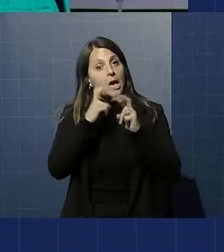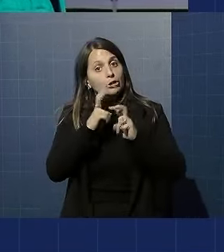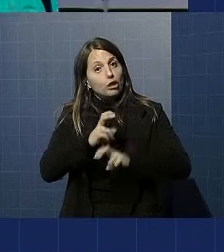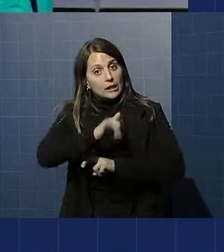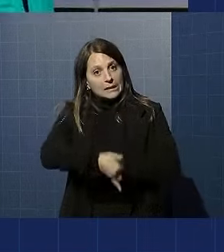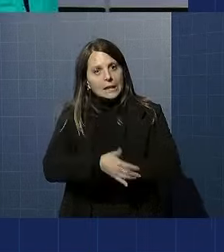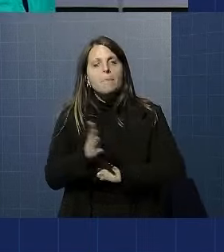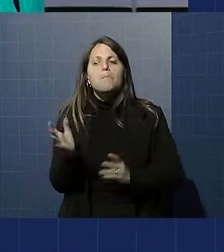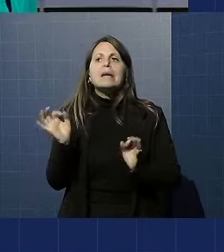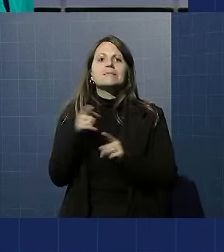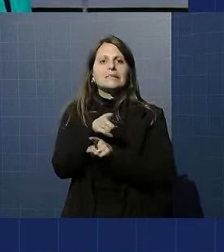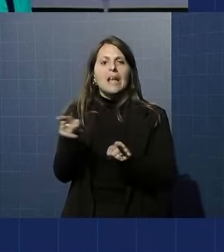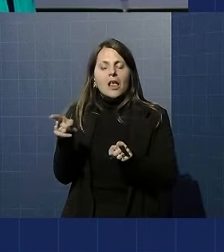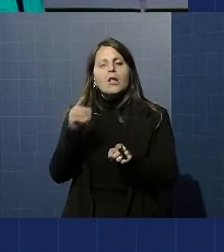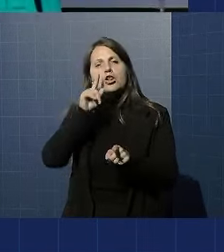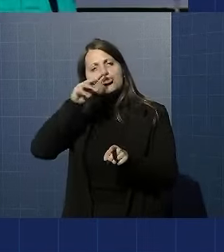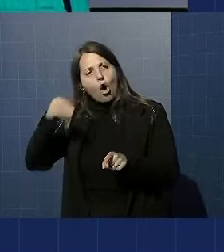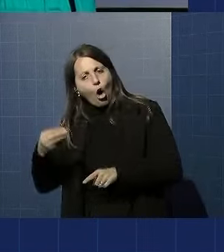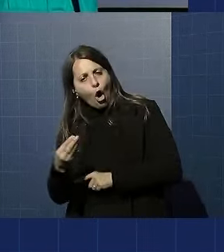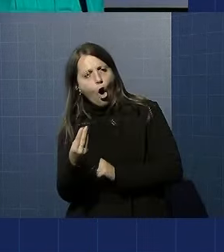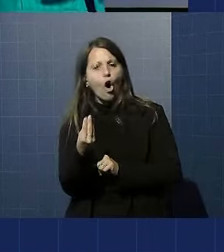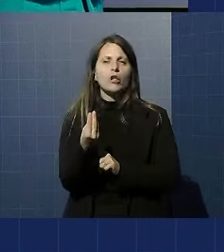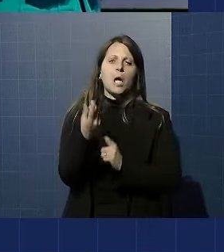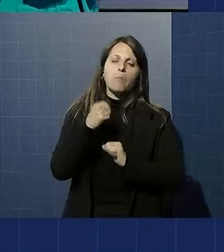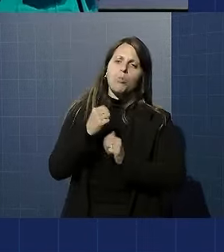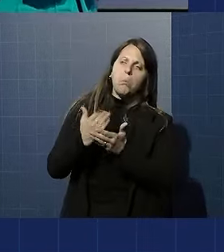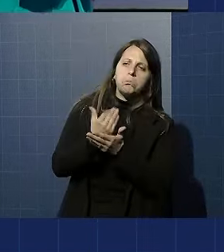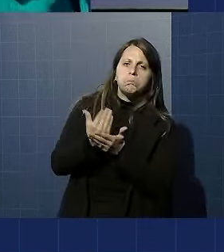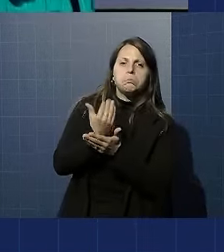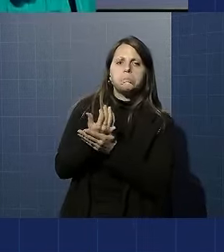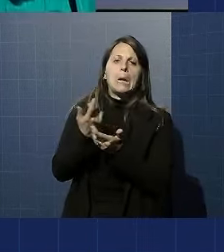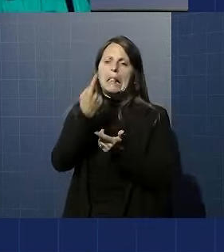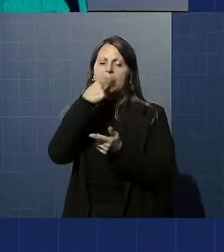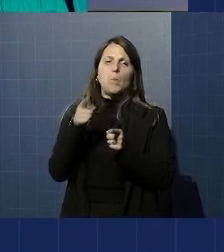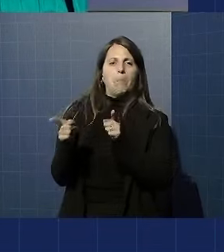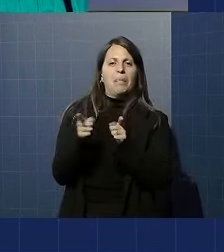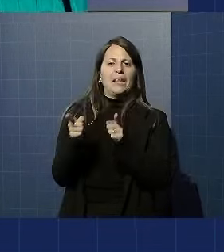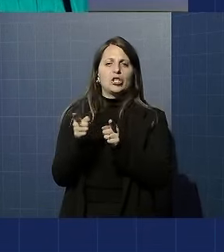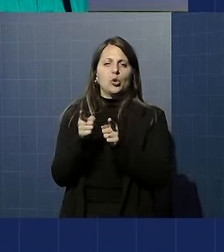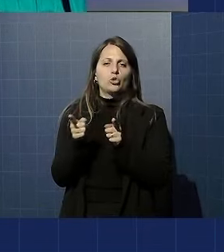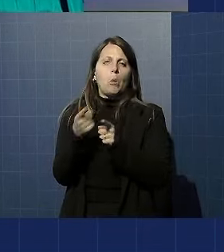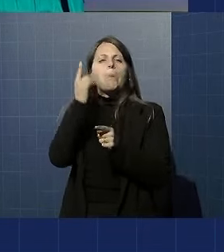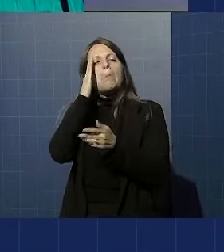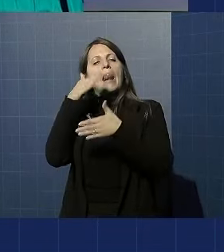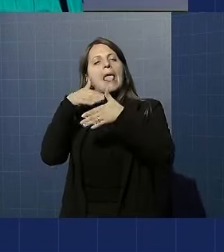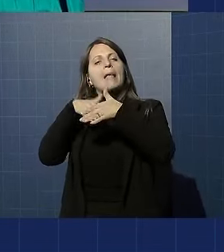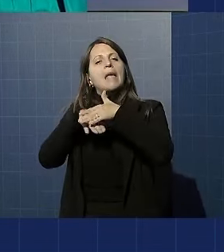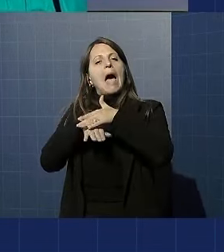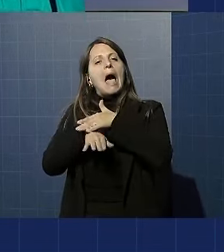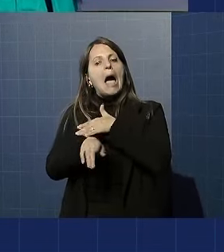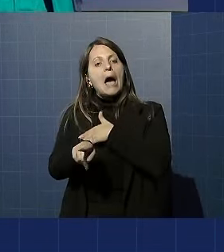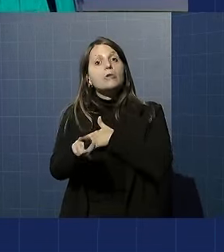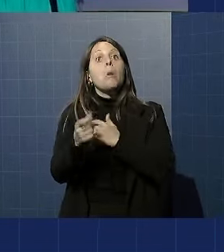of the trip, this mentally could also have a more positive impact. And then lastly, because they hibernate and